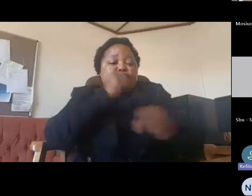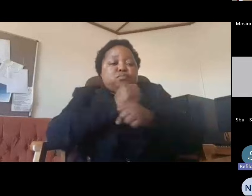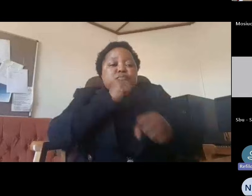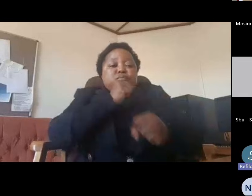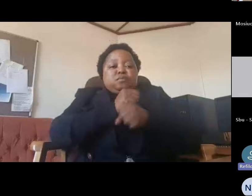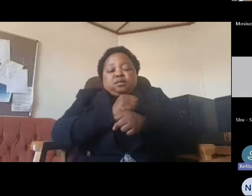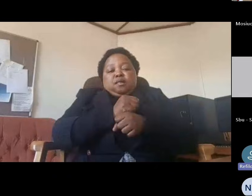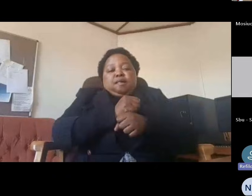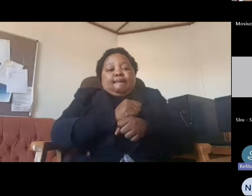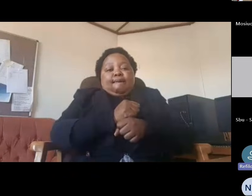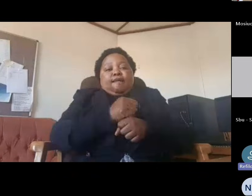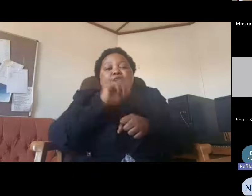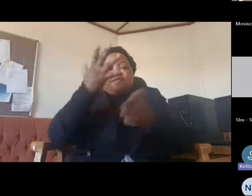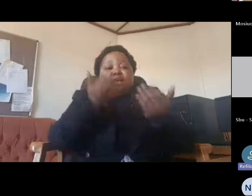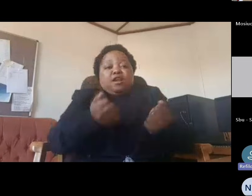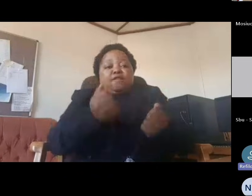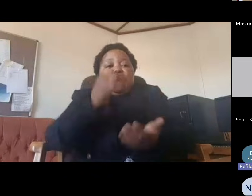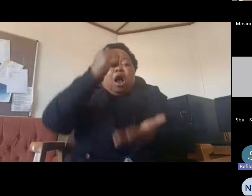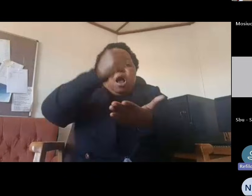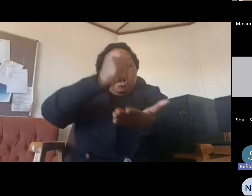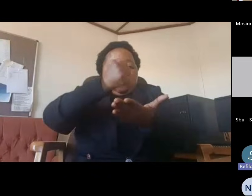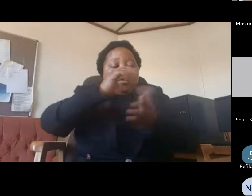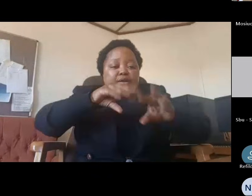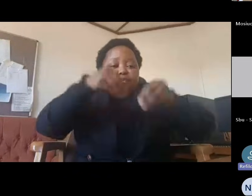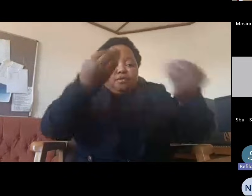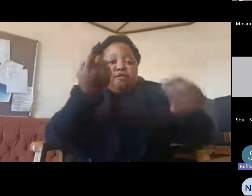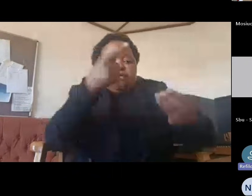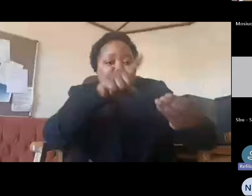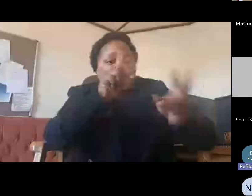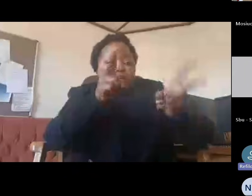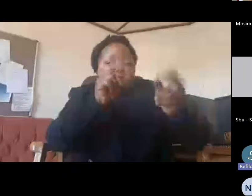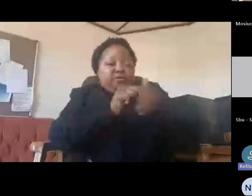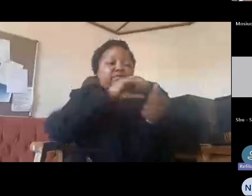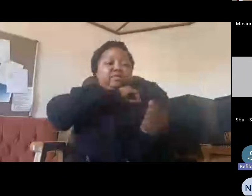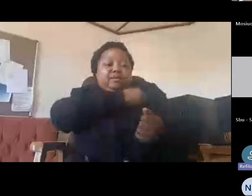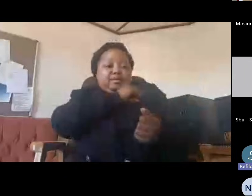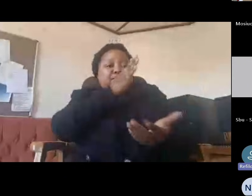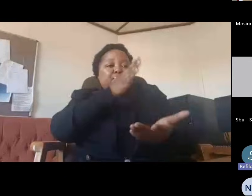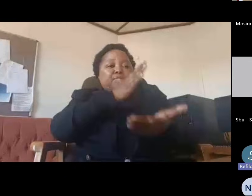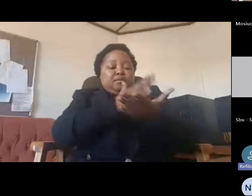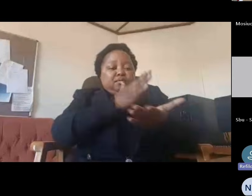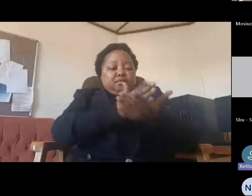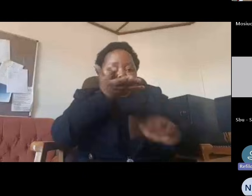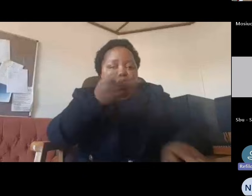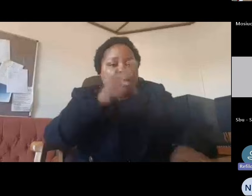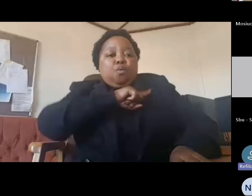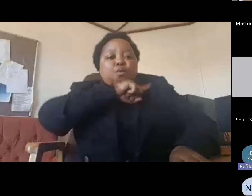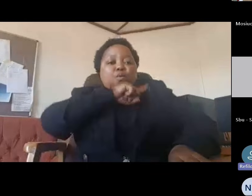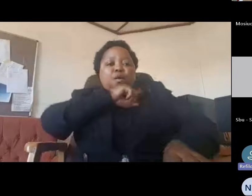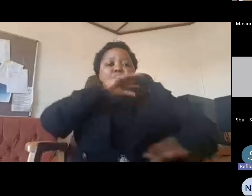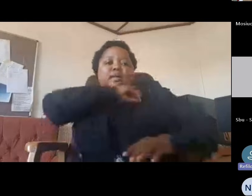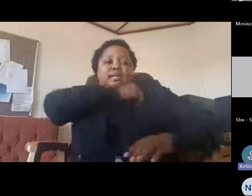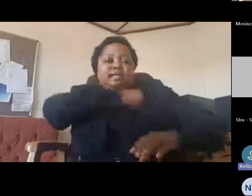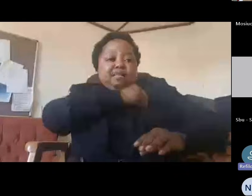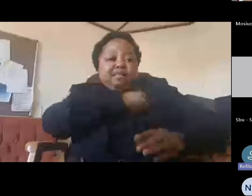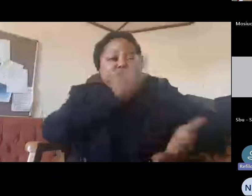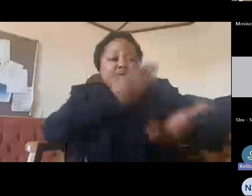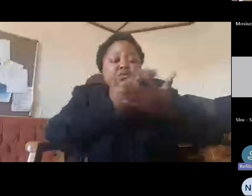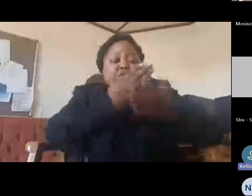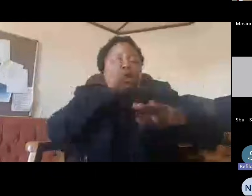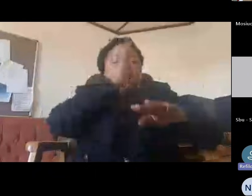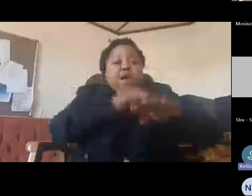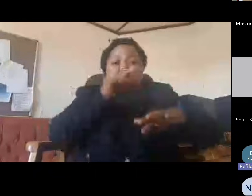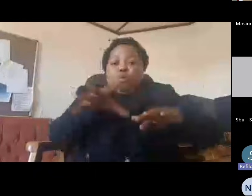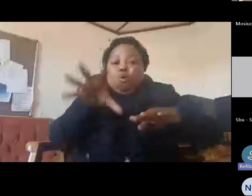allocated budget in particular for disability, I'm saying that because disability is cut crossing in